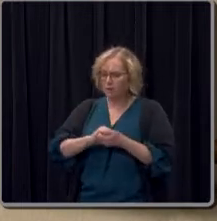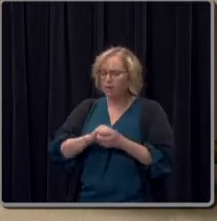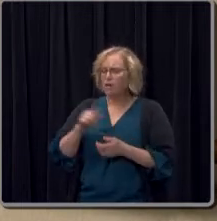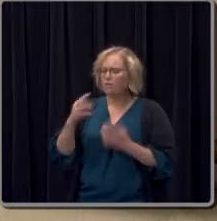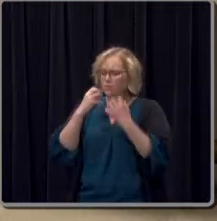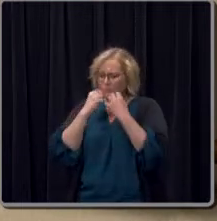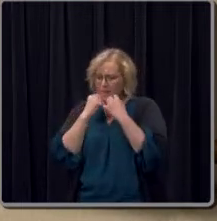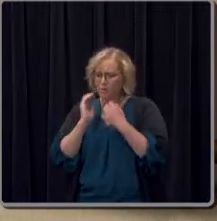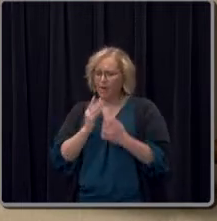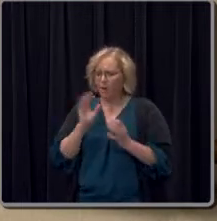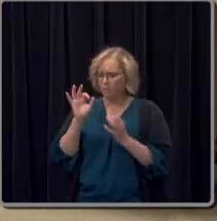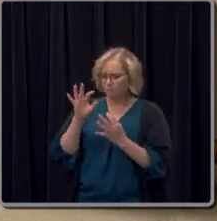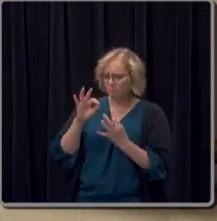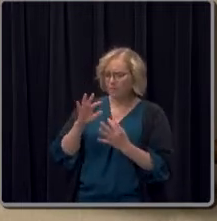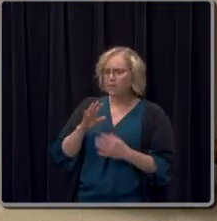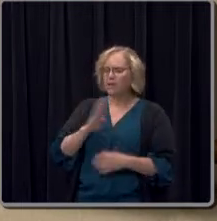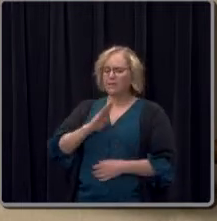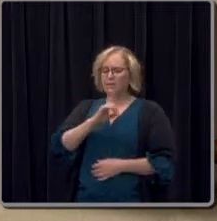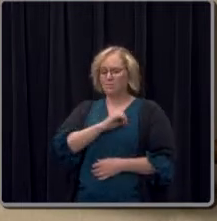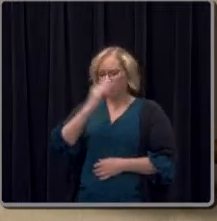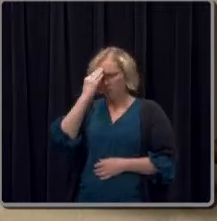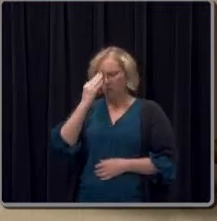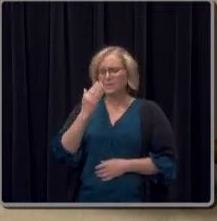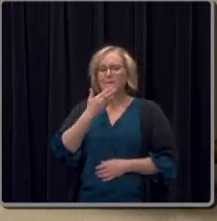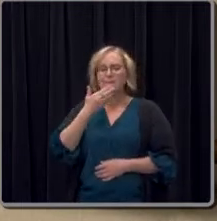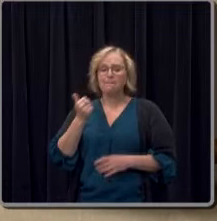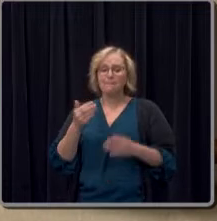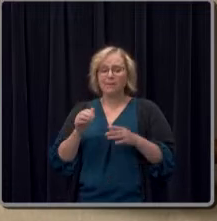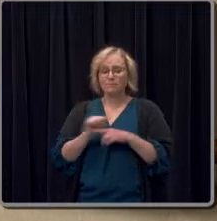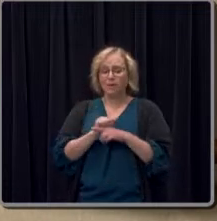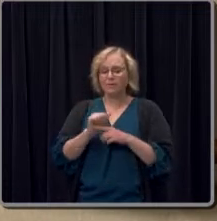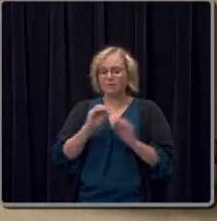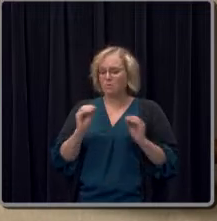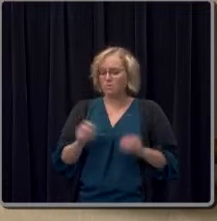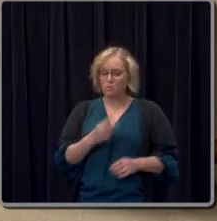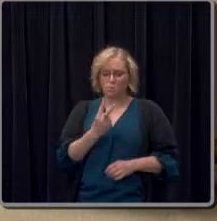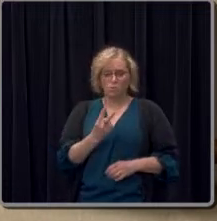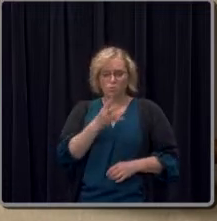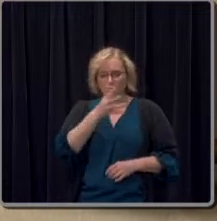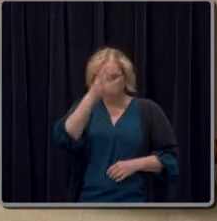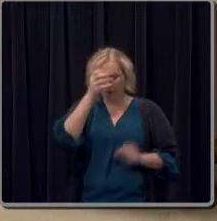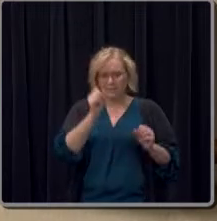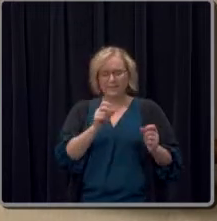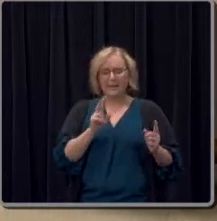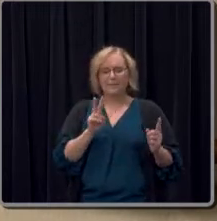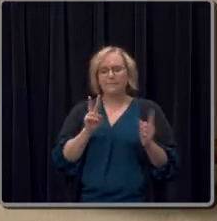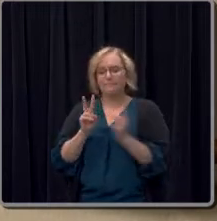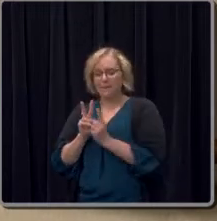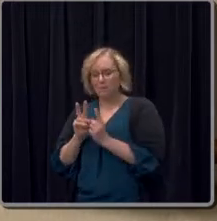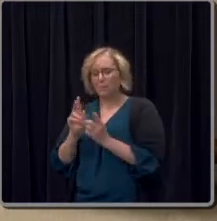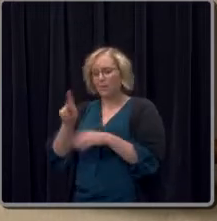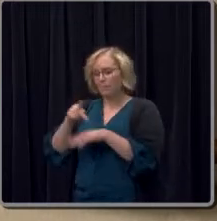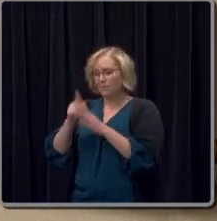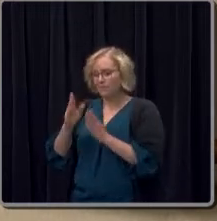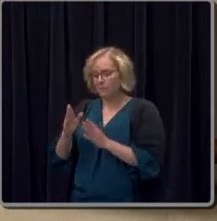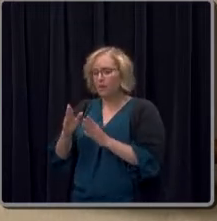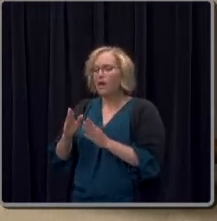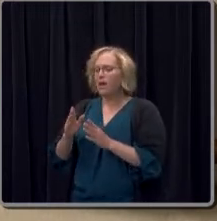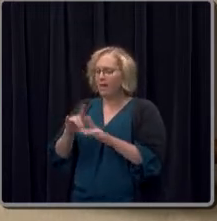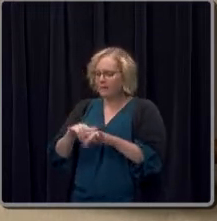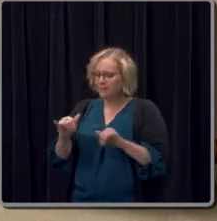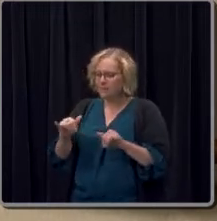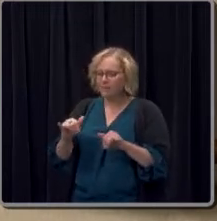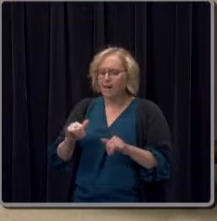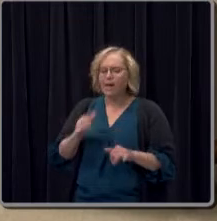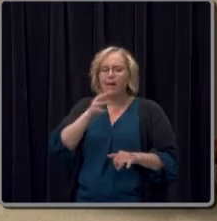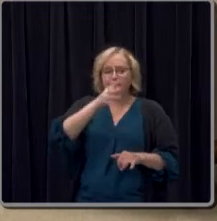the board aware that the district's best practice is that no 2 parents may meet with an administrator at the same time, and a parent may not invite a